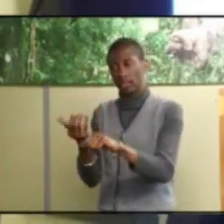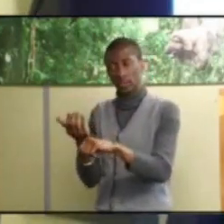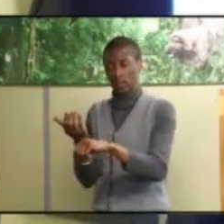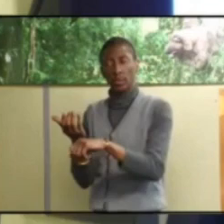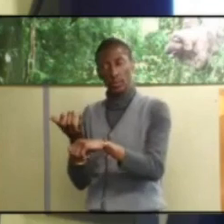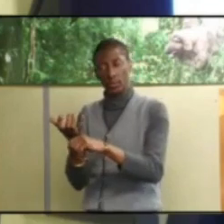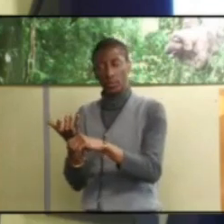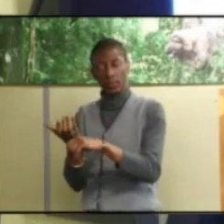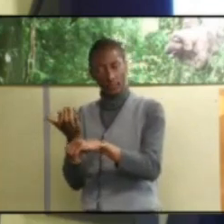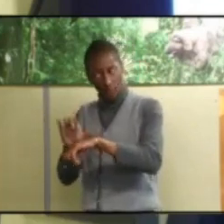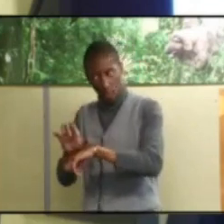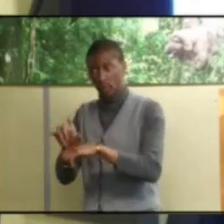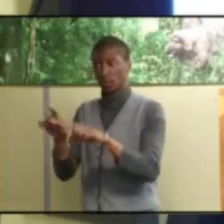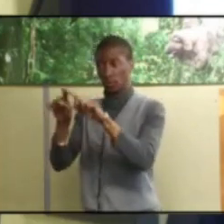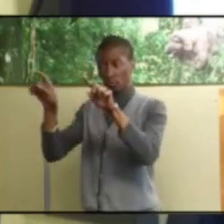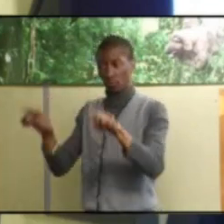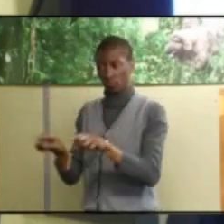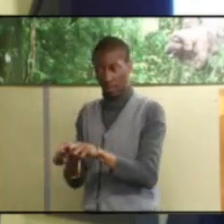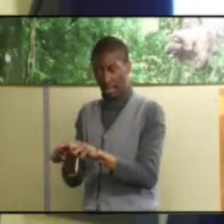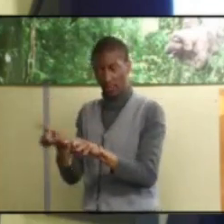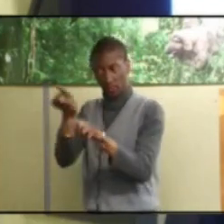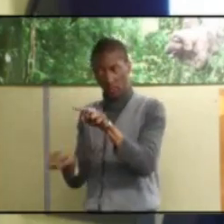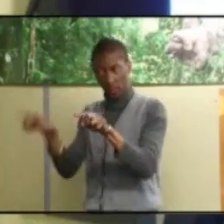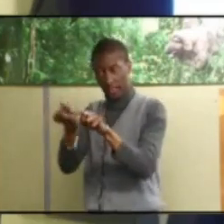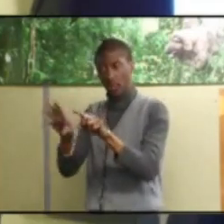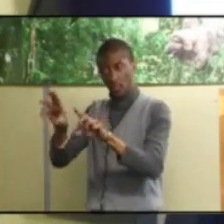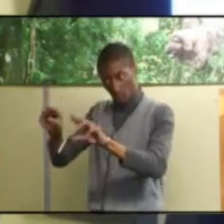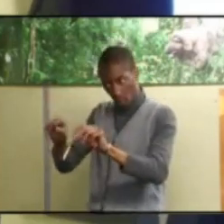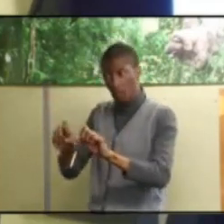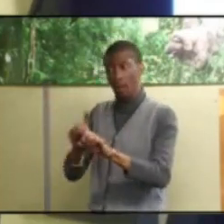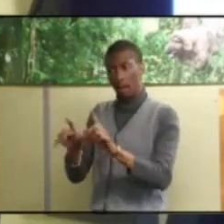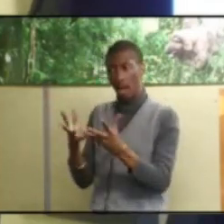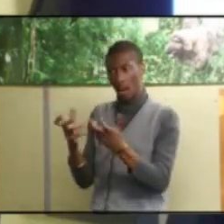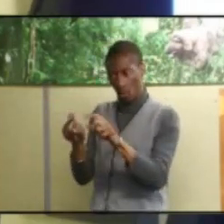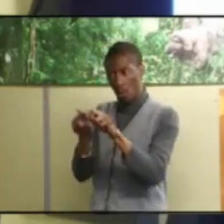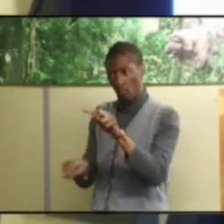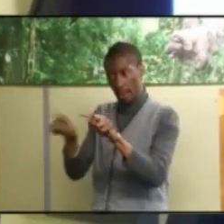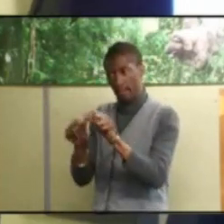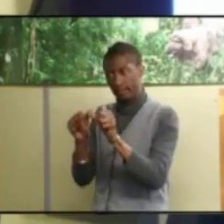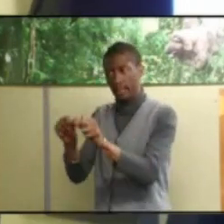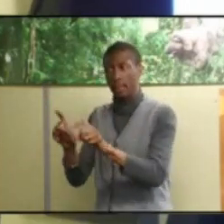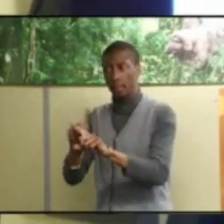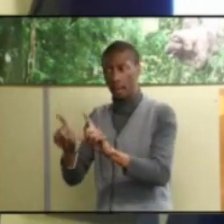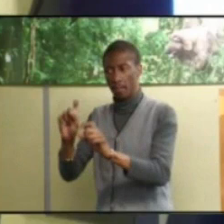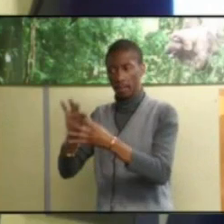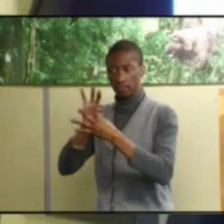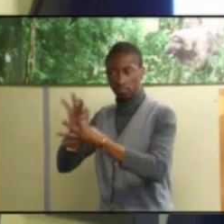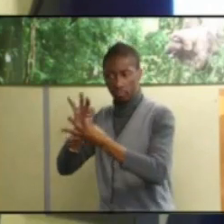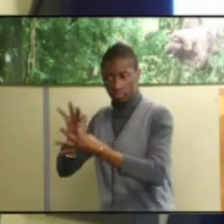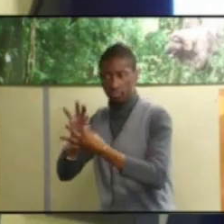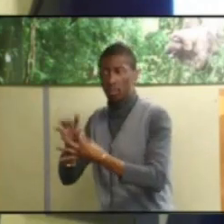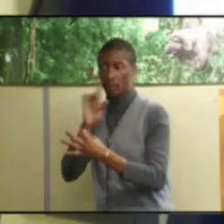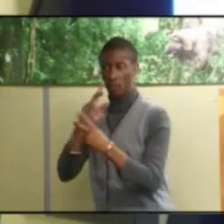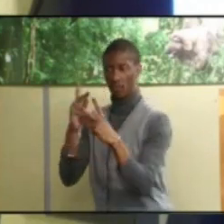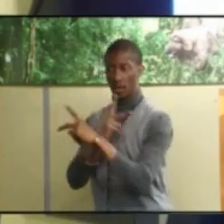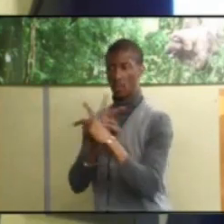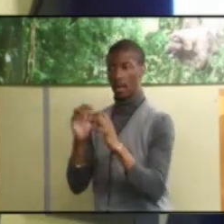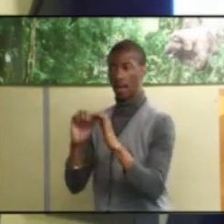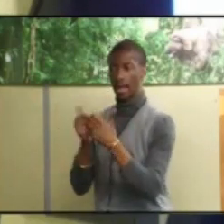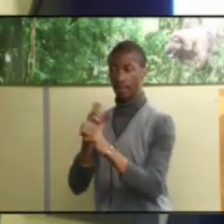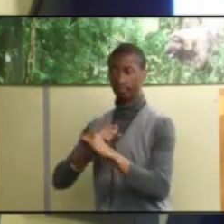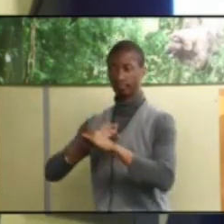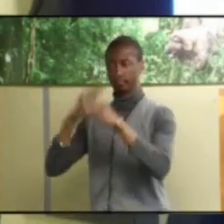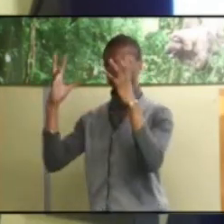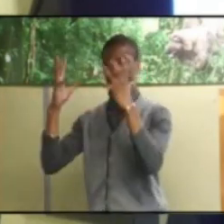out a way to keep it round, but we'll have to work together on how to bring your vision to life.